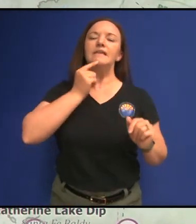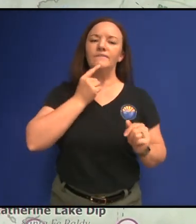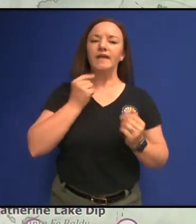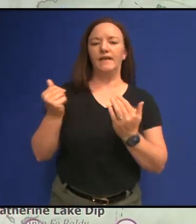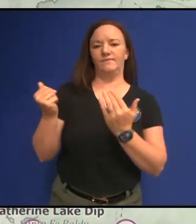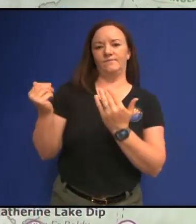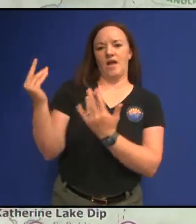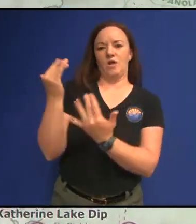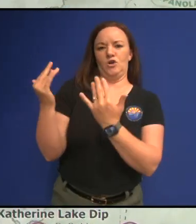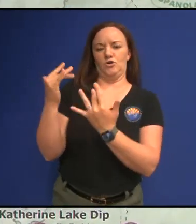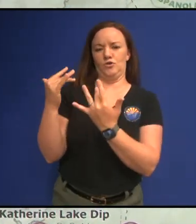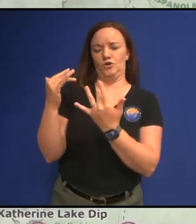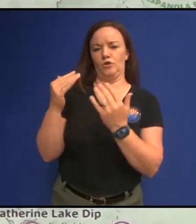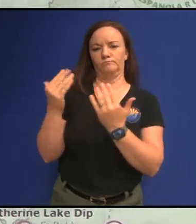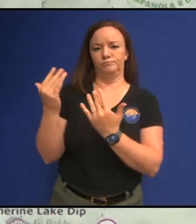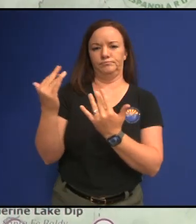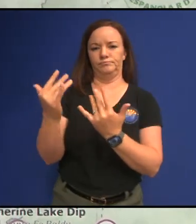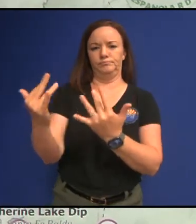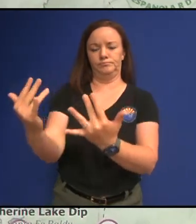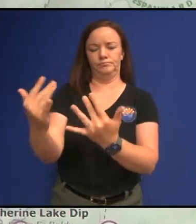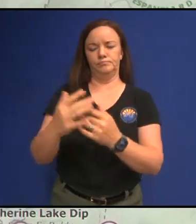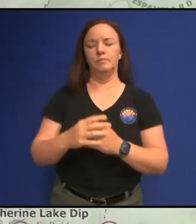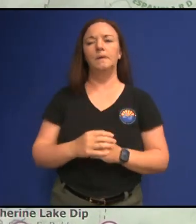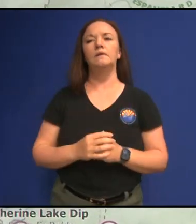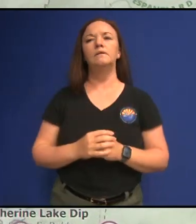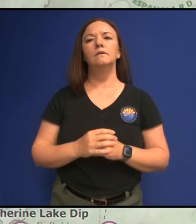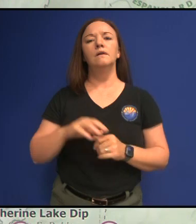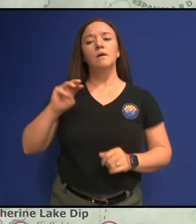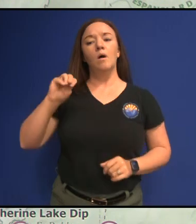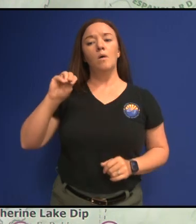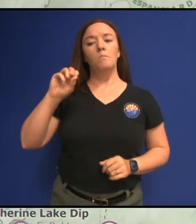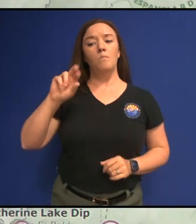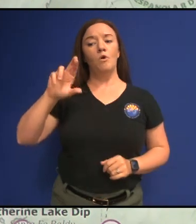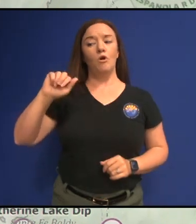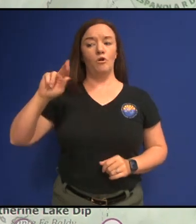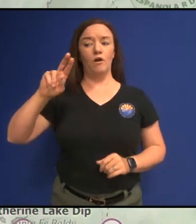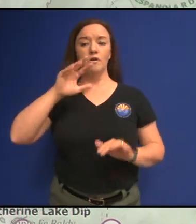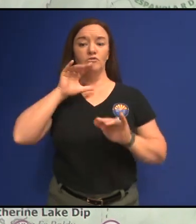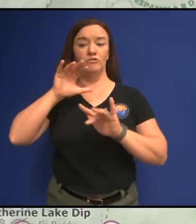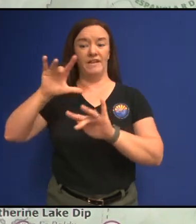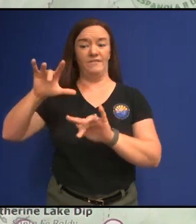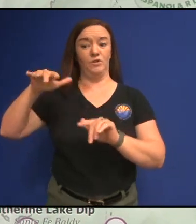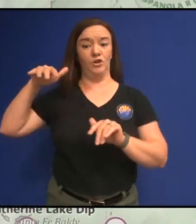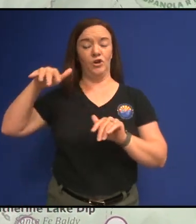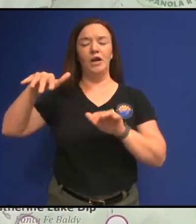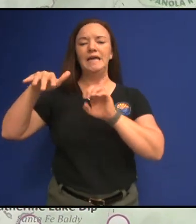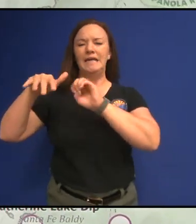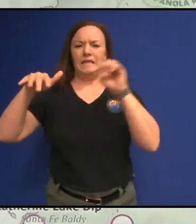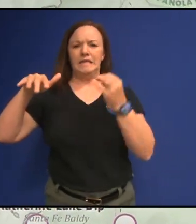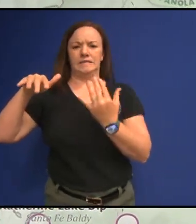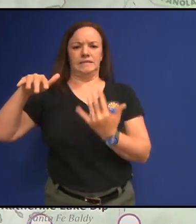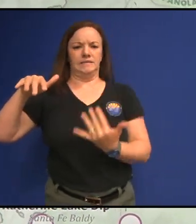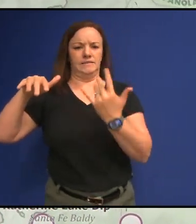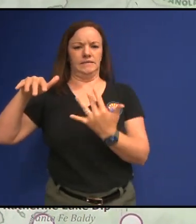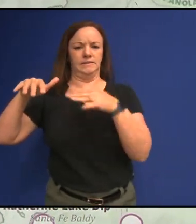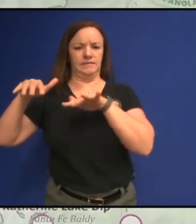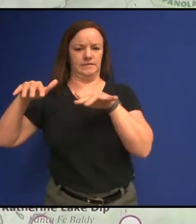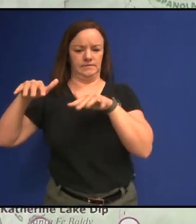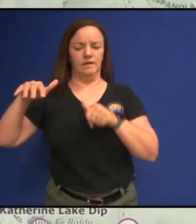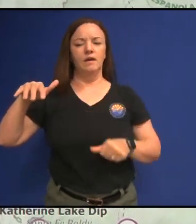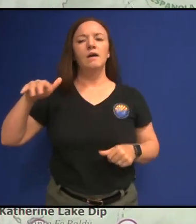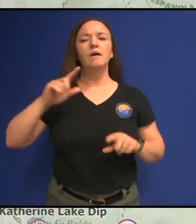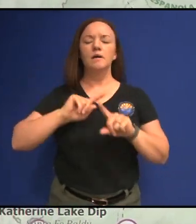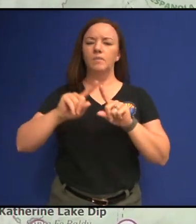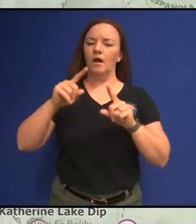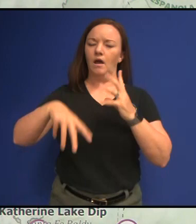though, down in the area, still to the east of the Mora River. But we've put a ton of time and effort into putting the hand